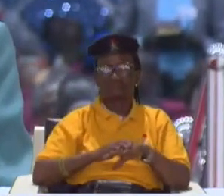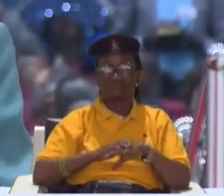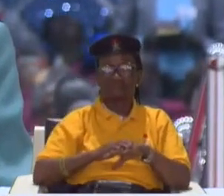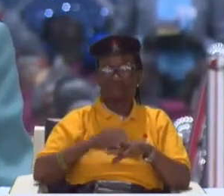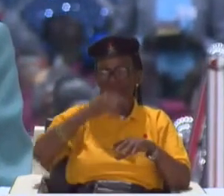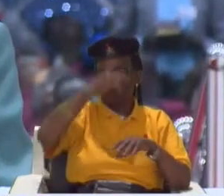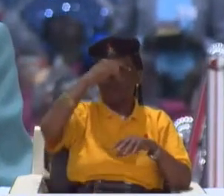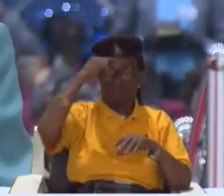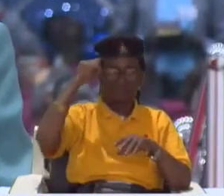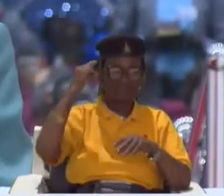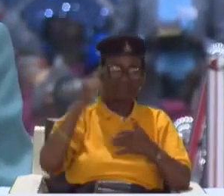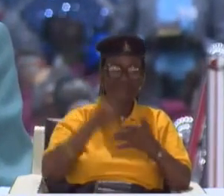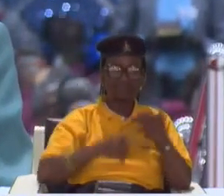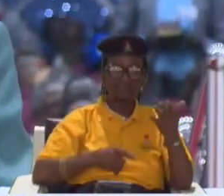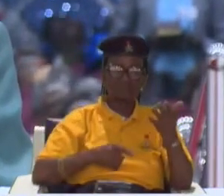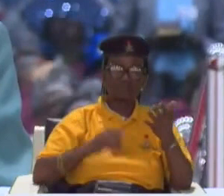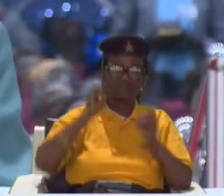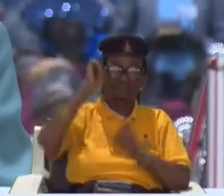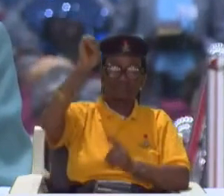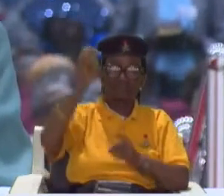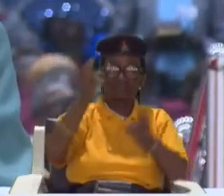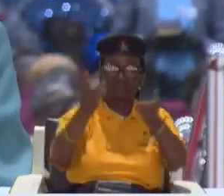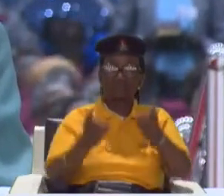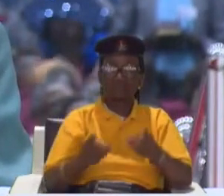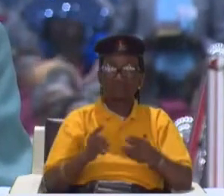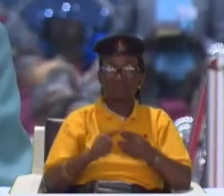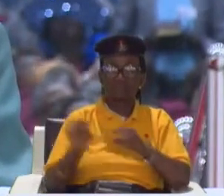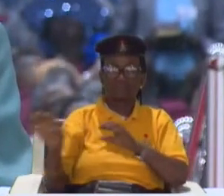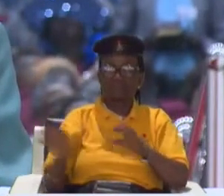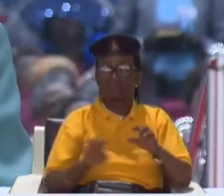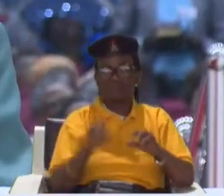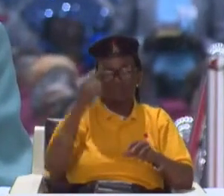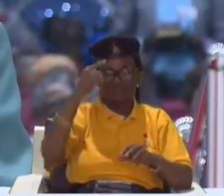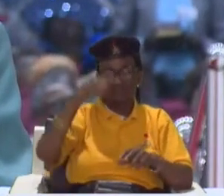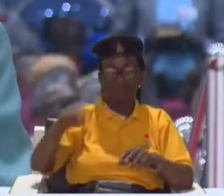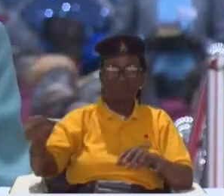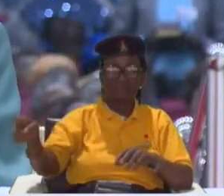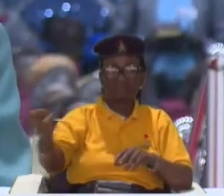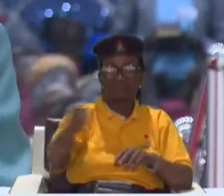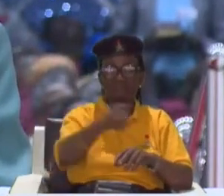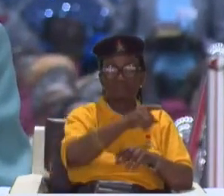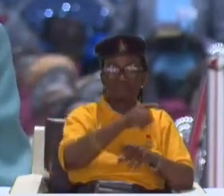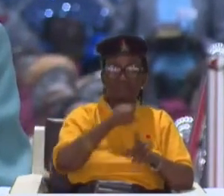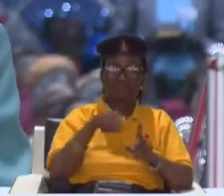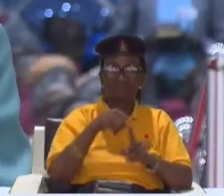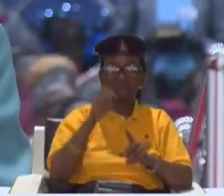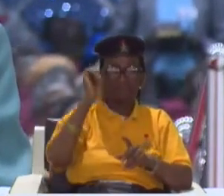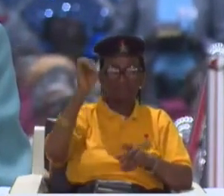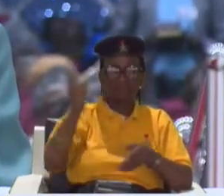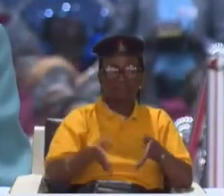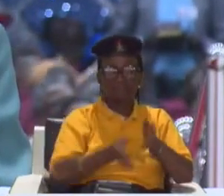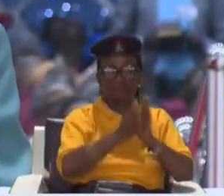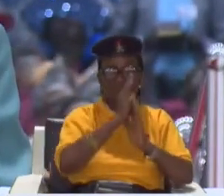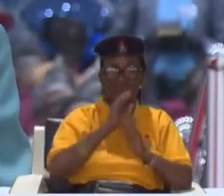because what he wants to do for you, when they ask you how are things,